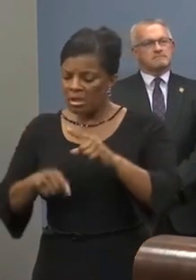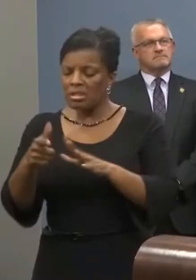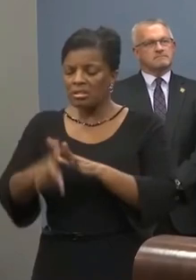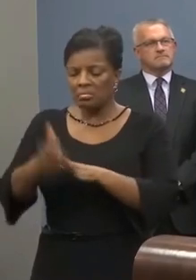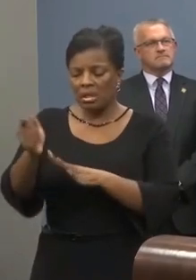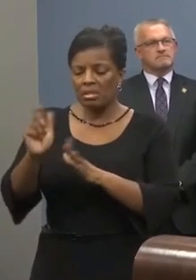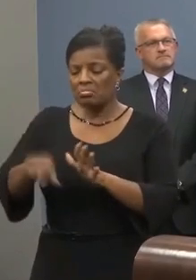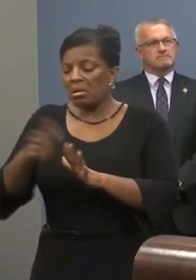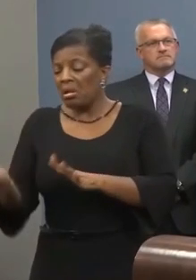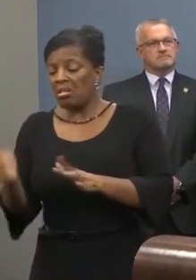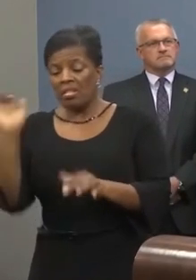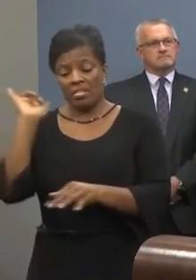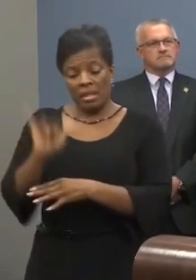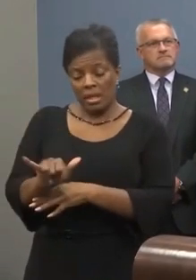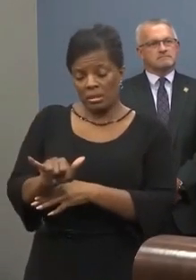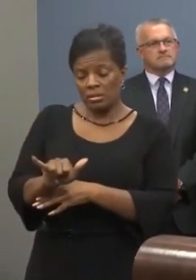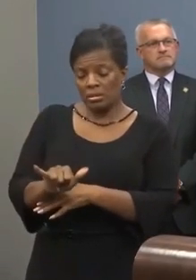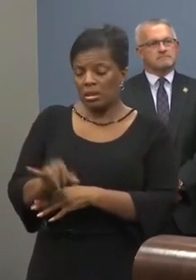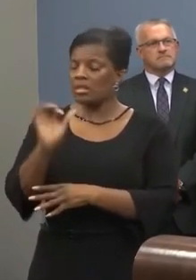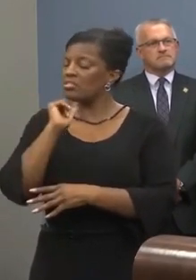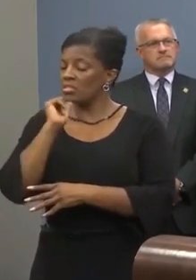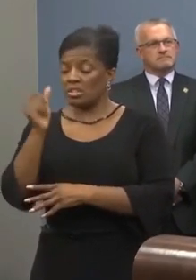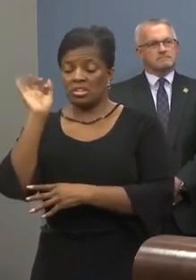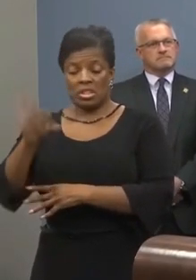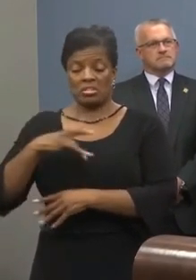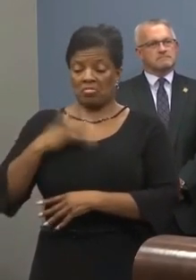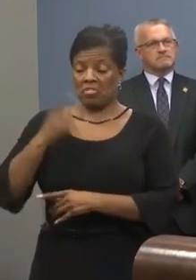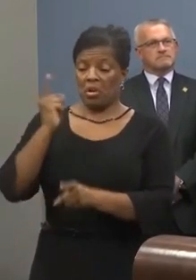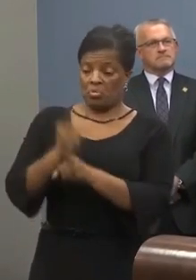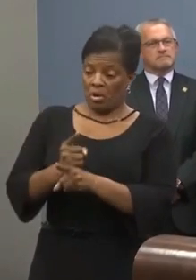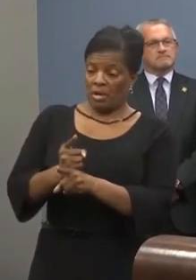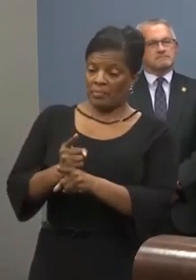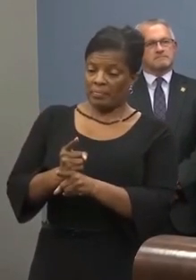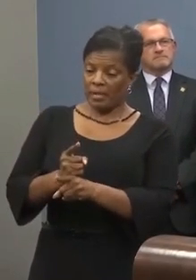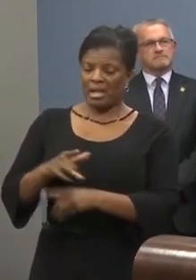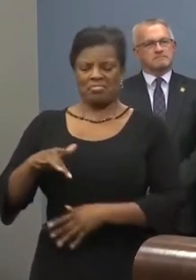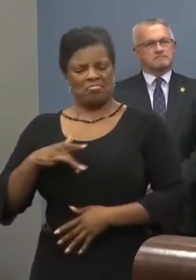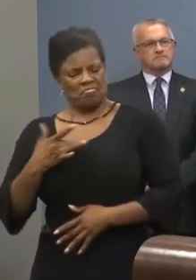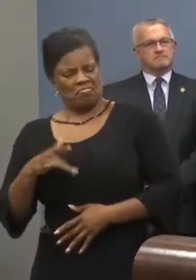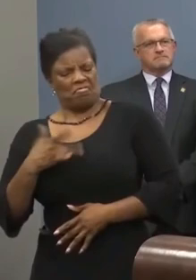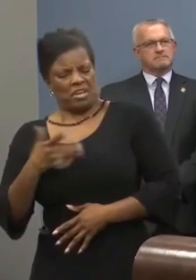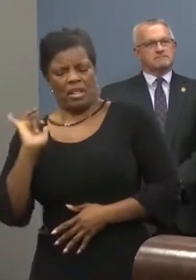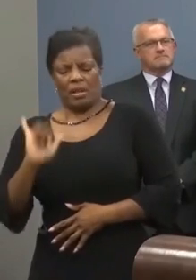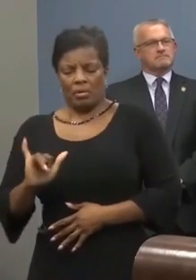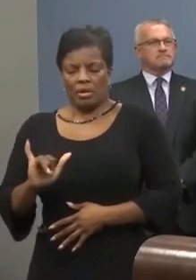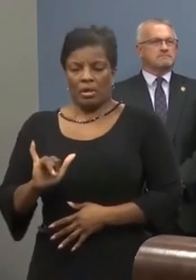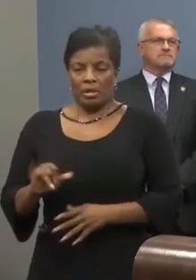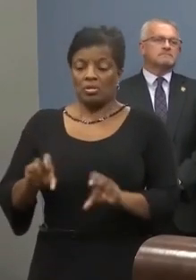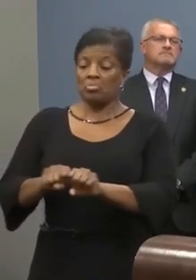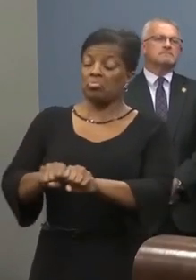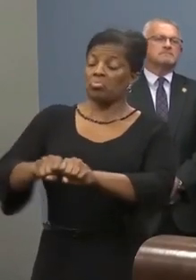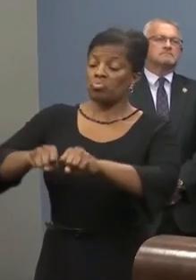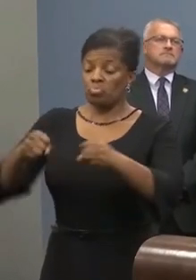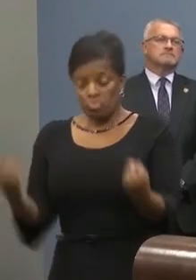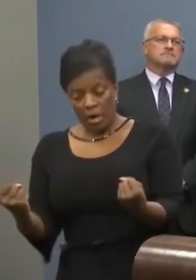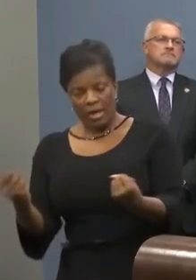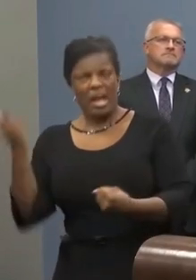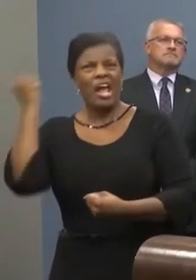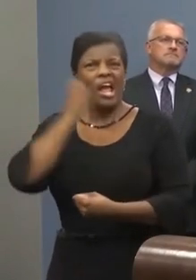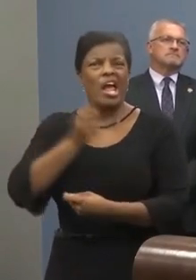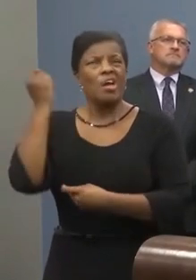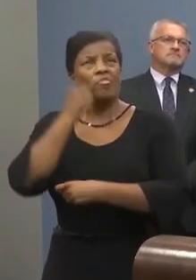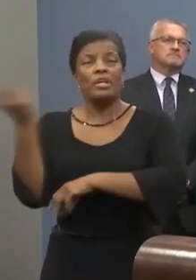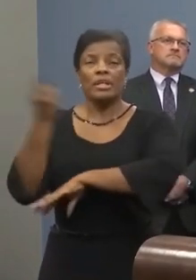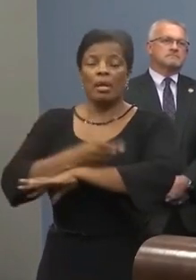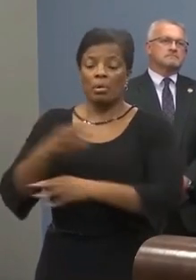before, running some other things. It just felt right. I kind of had a feeling that we were going to get a break. You know, every day we